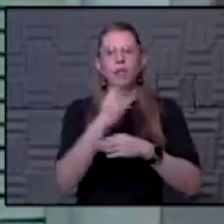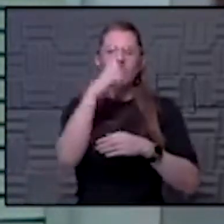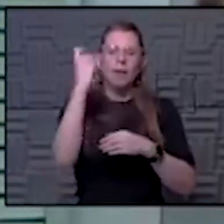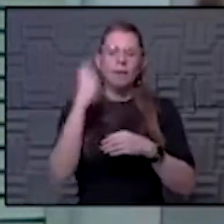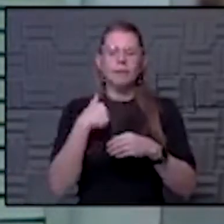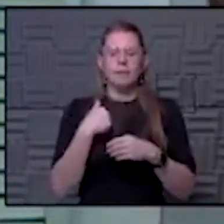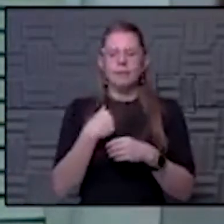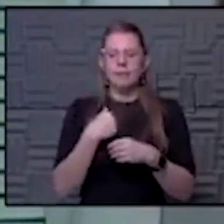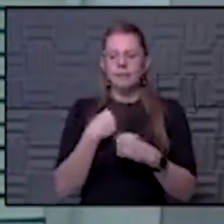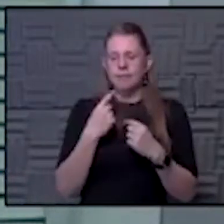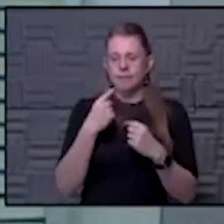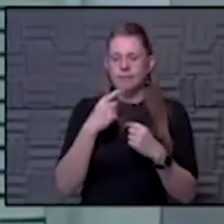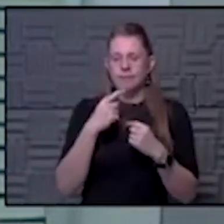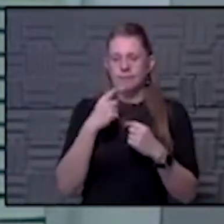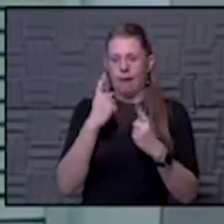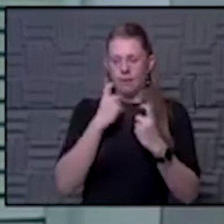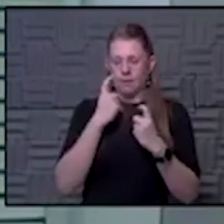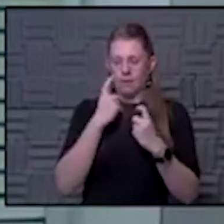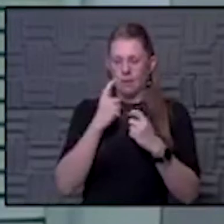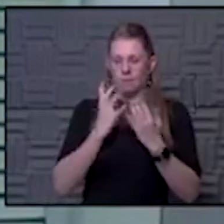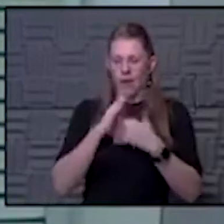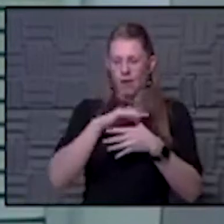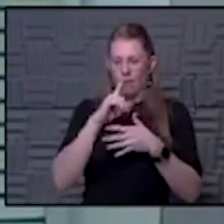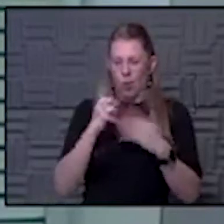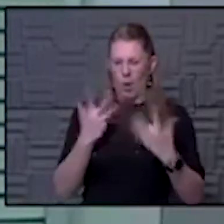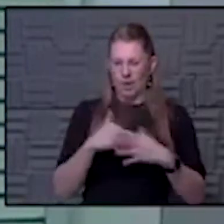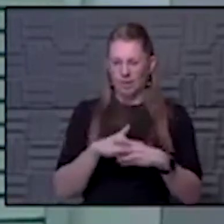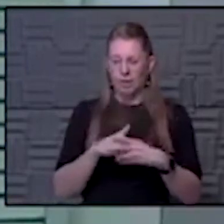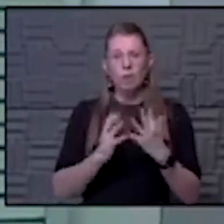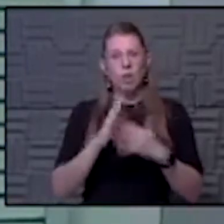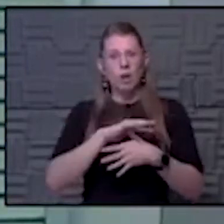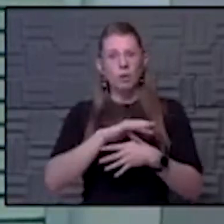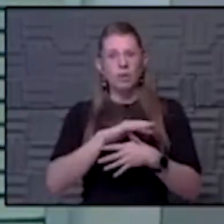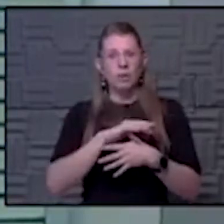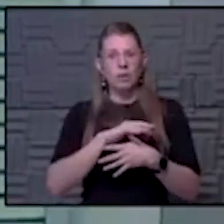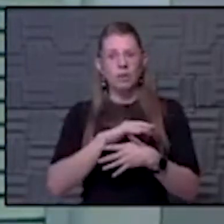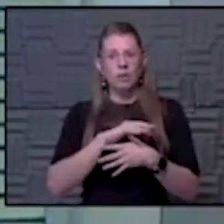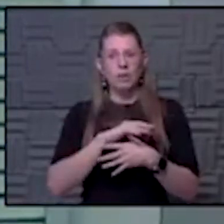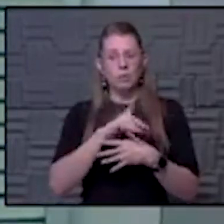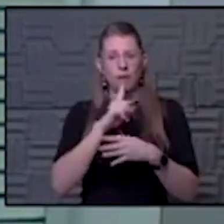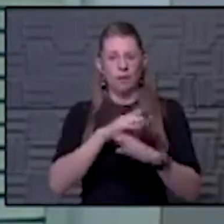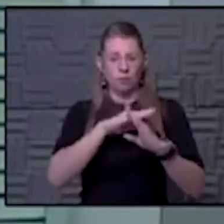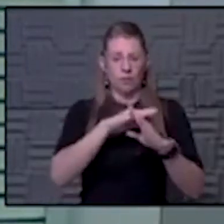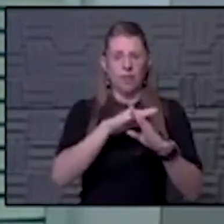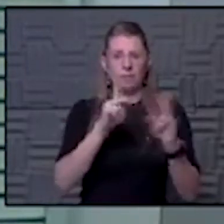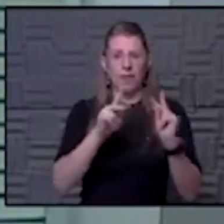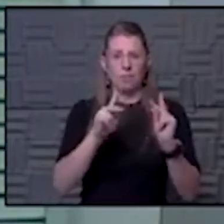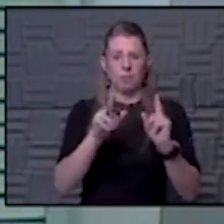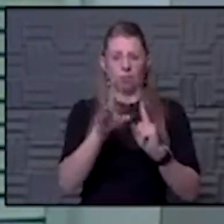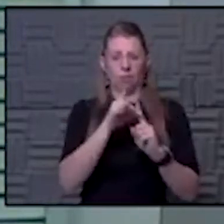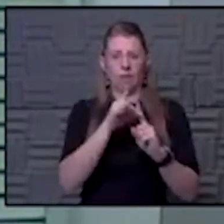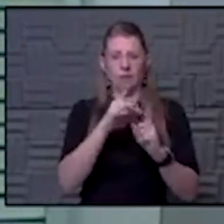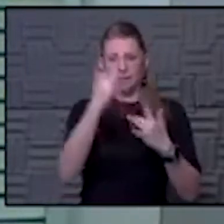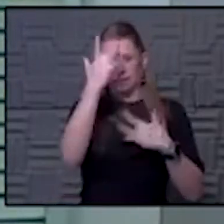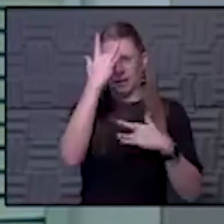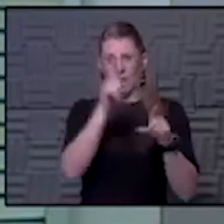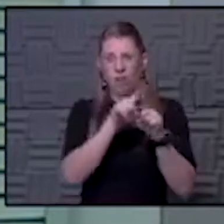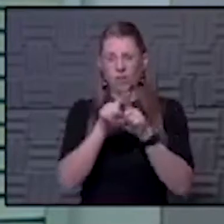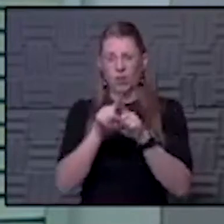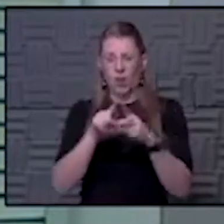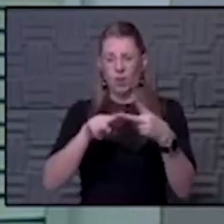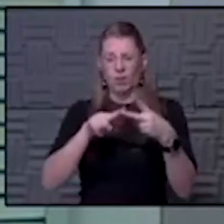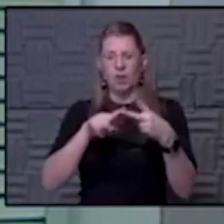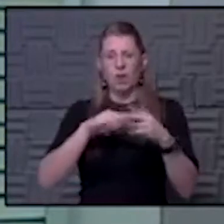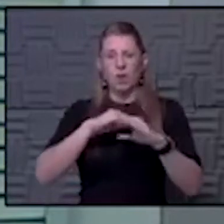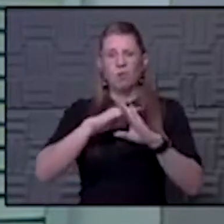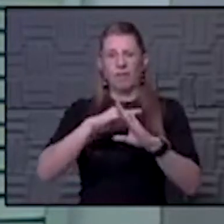yourself a priority for what? And in this case, the priority is, one, to prevent people from getting illness, to prevent hospitalizations and